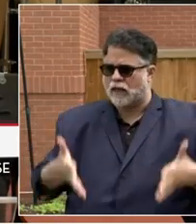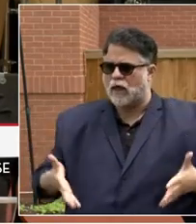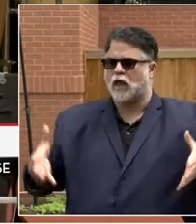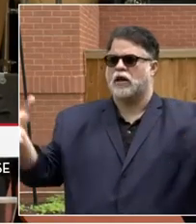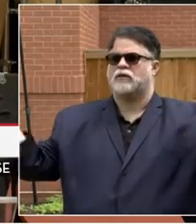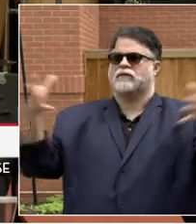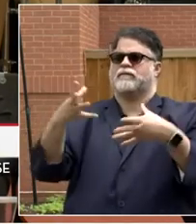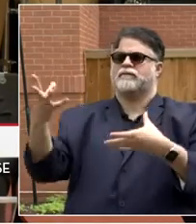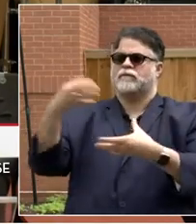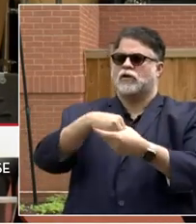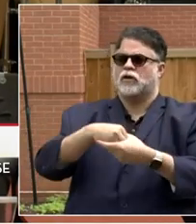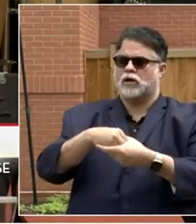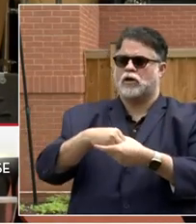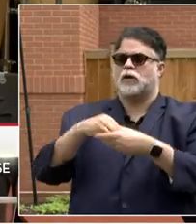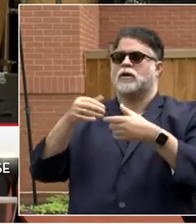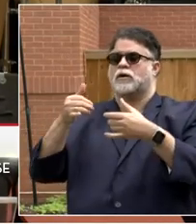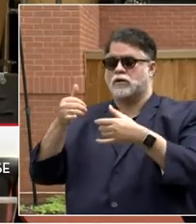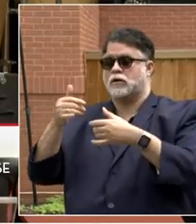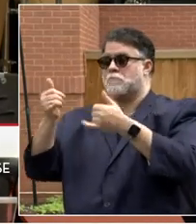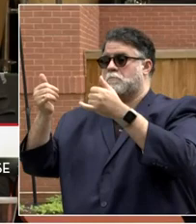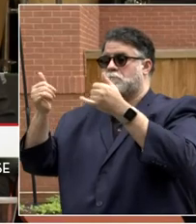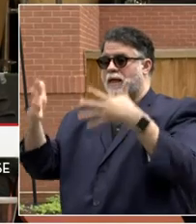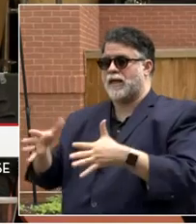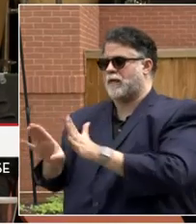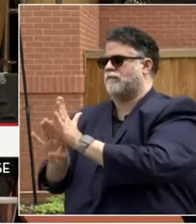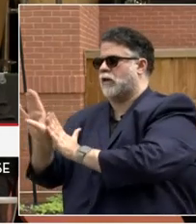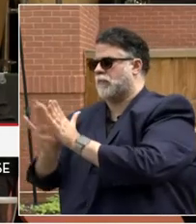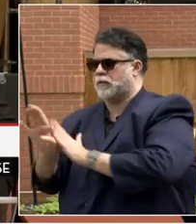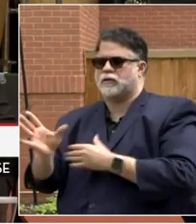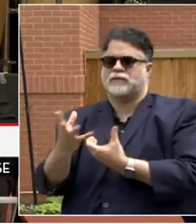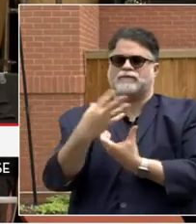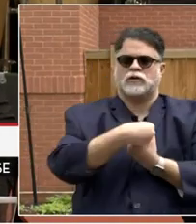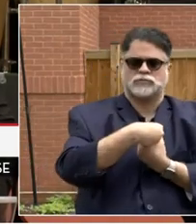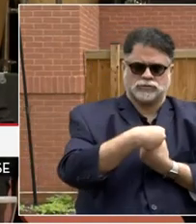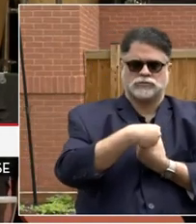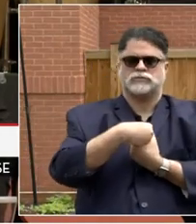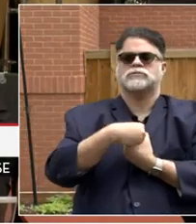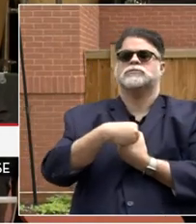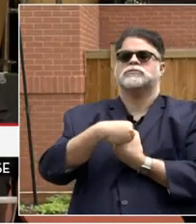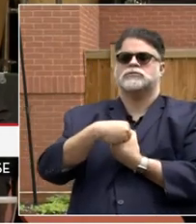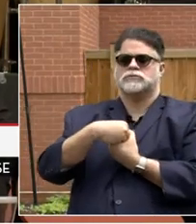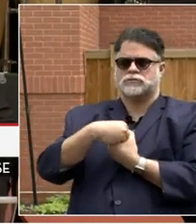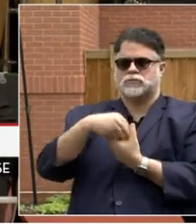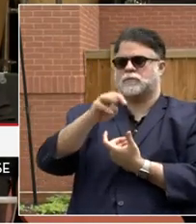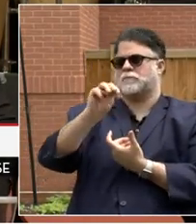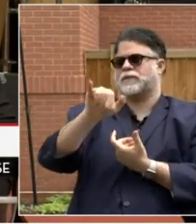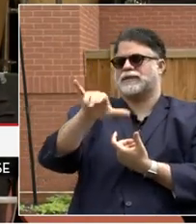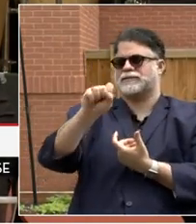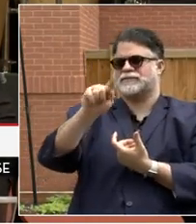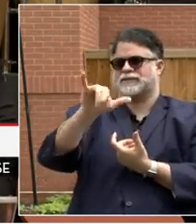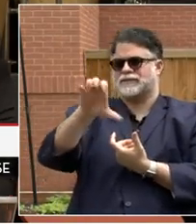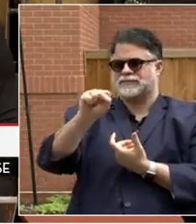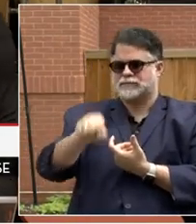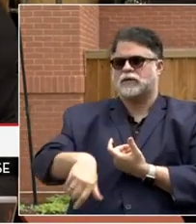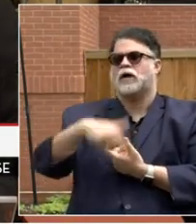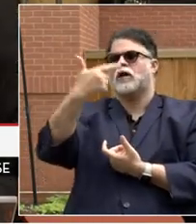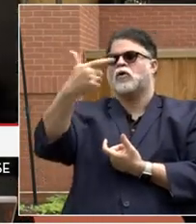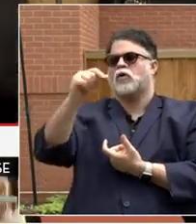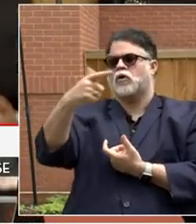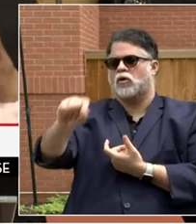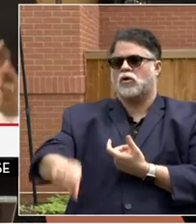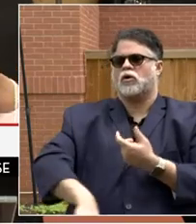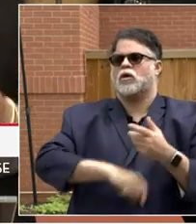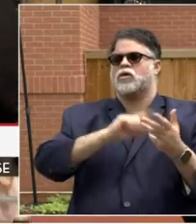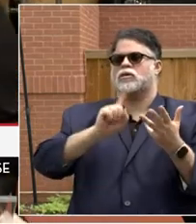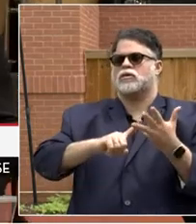Development and Engagement. And that includes the Mystics and the Wizards and the Go-Go's. And if you don't know, the Mystics have been extremely